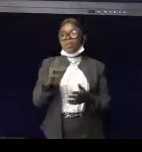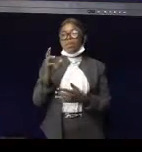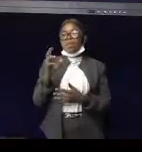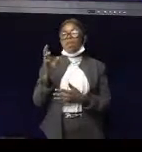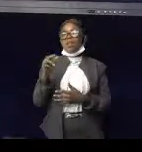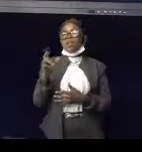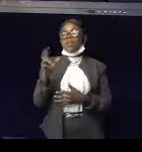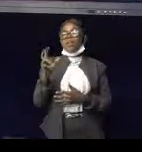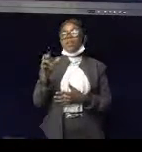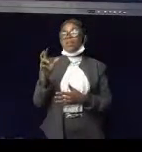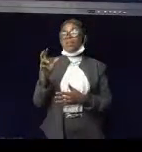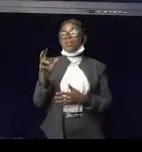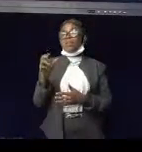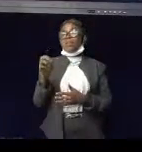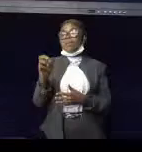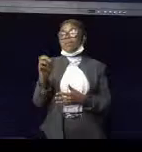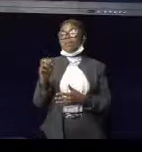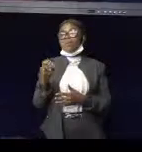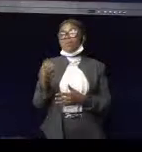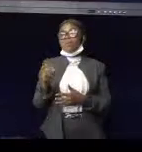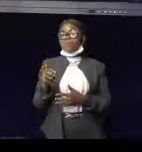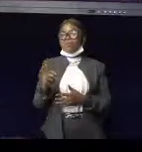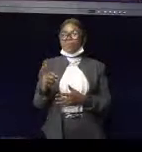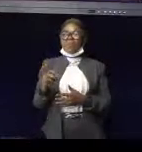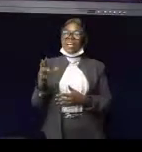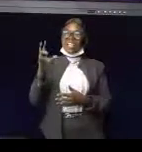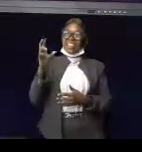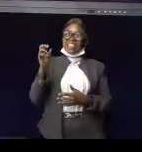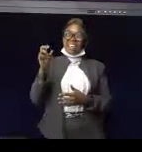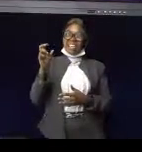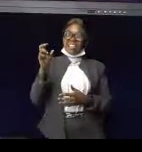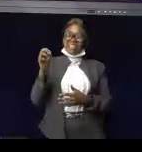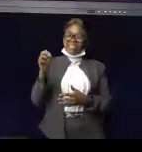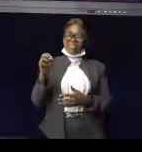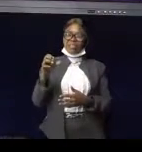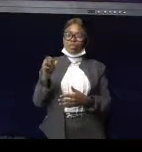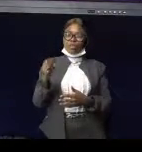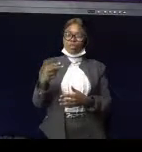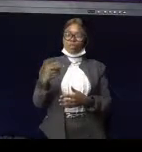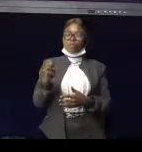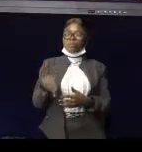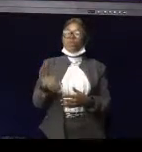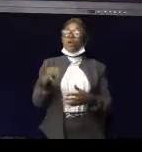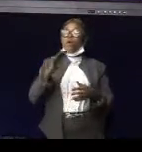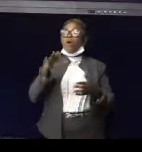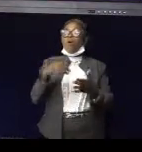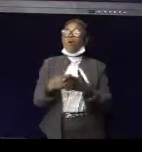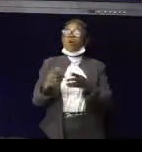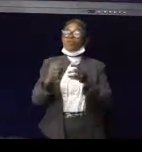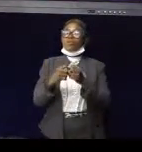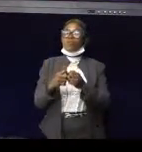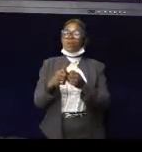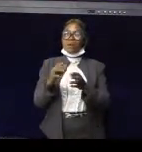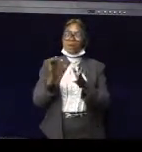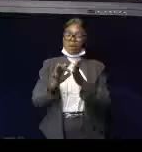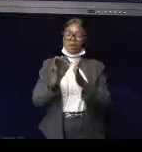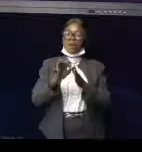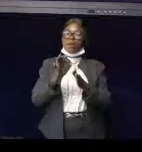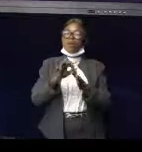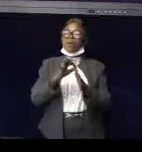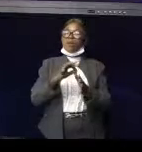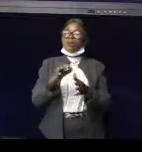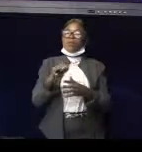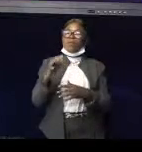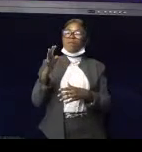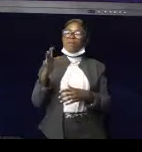30. So there are 30 sheep altogether. So if you count with me, 1,